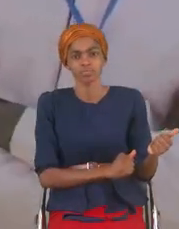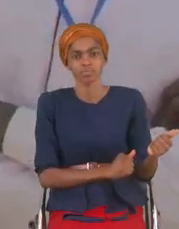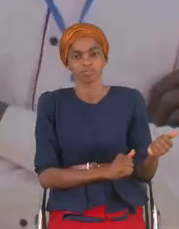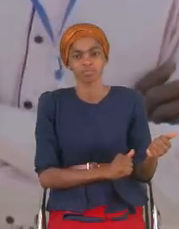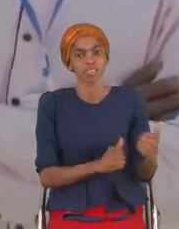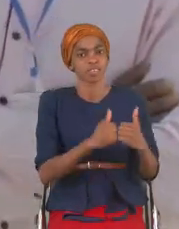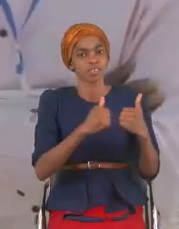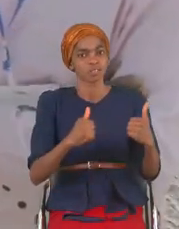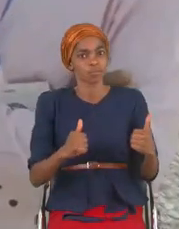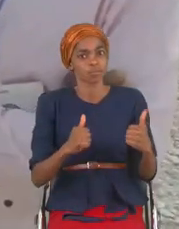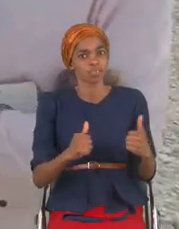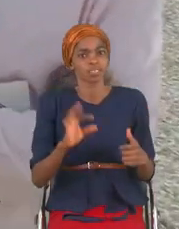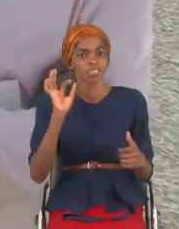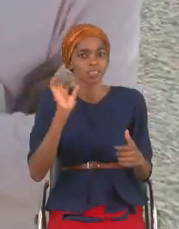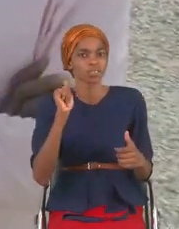fruitless